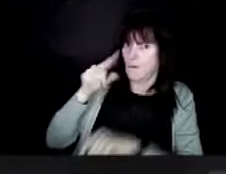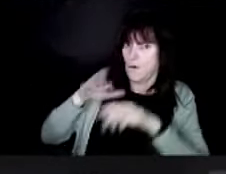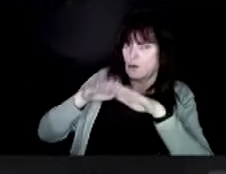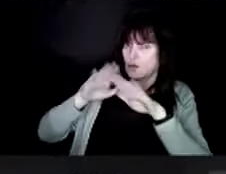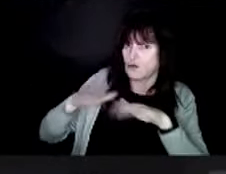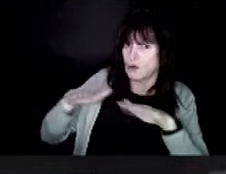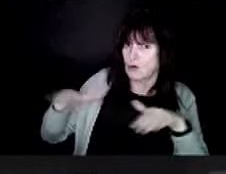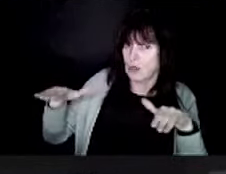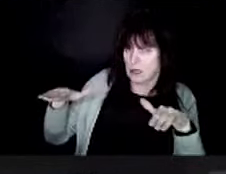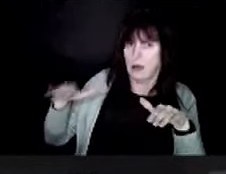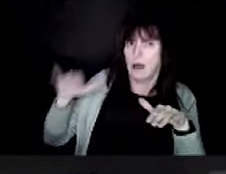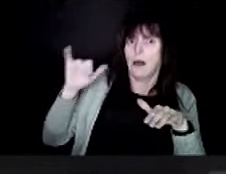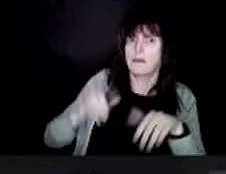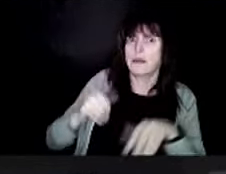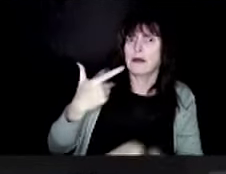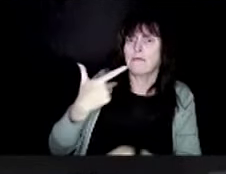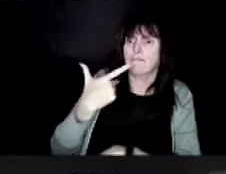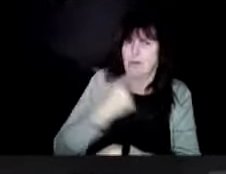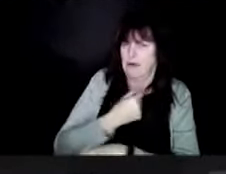is that not the case?